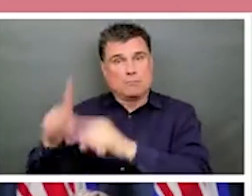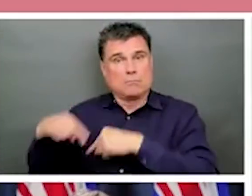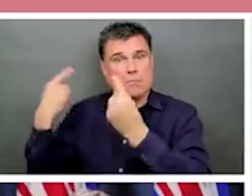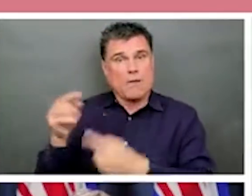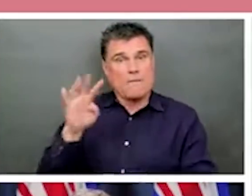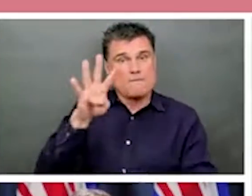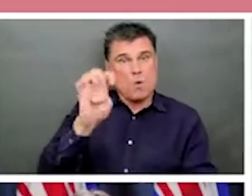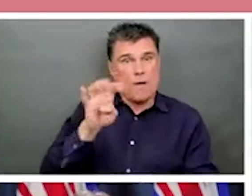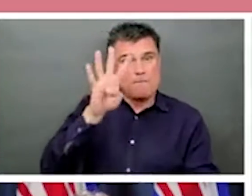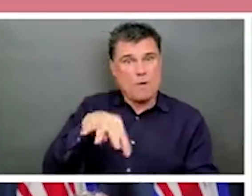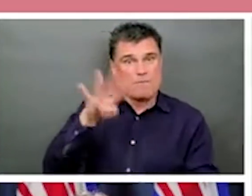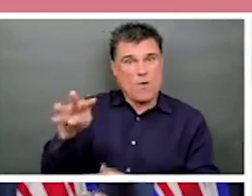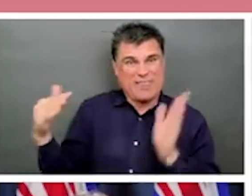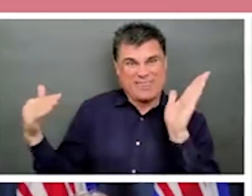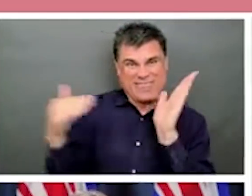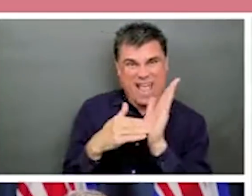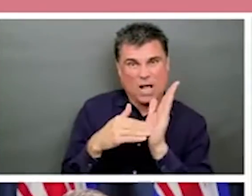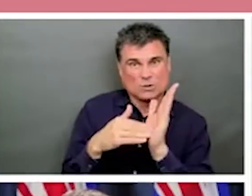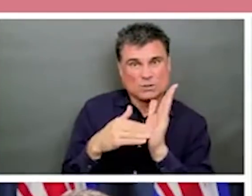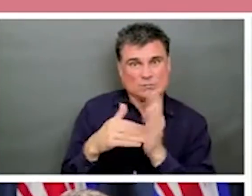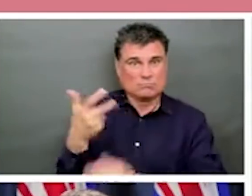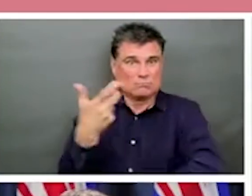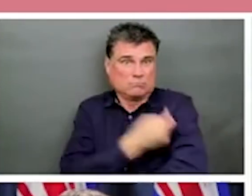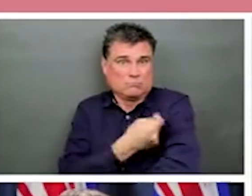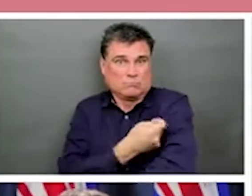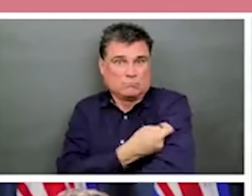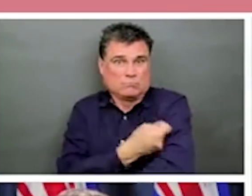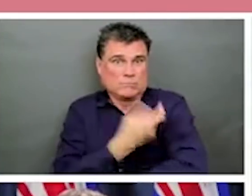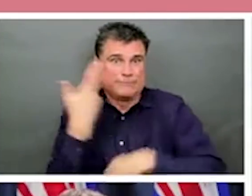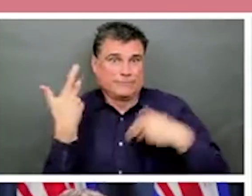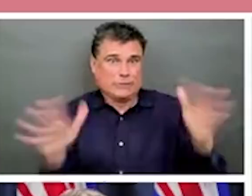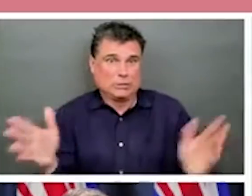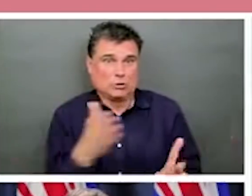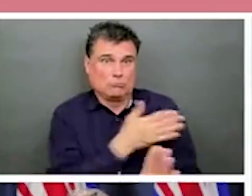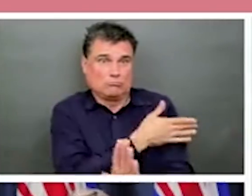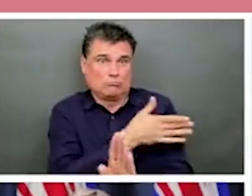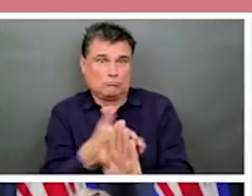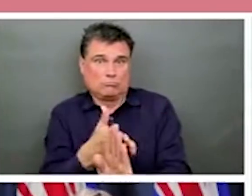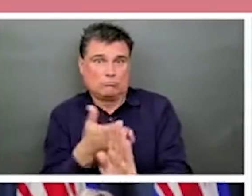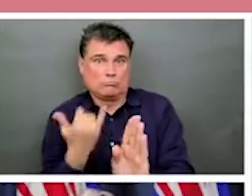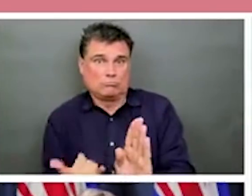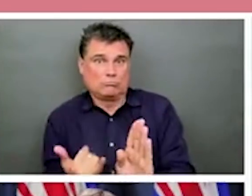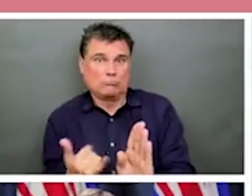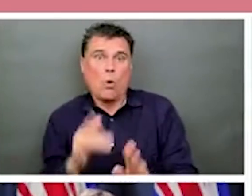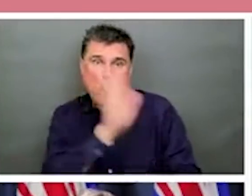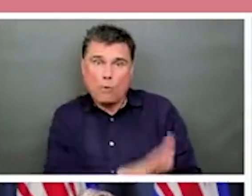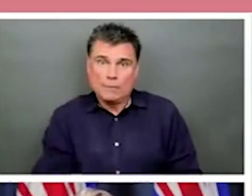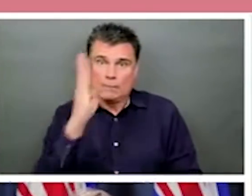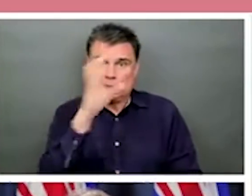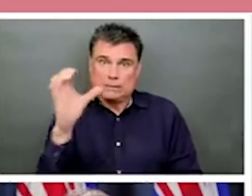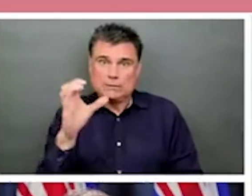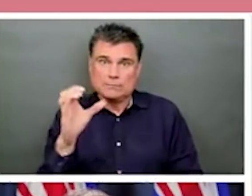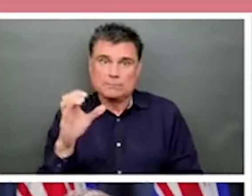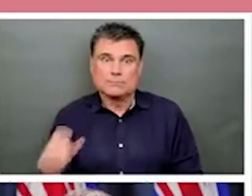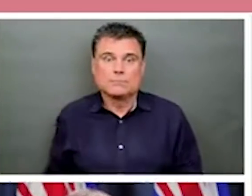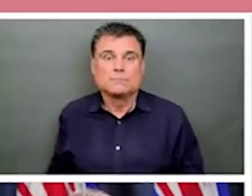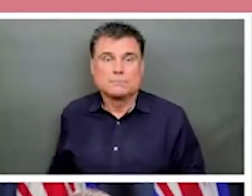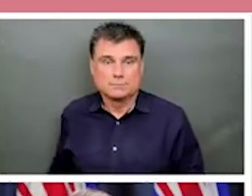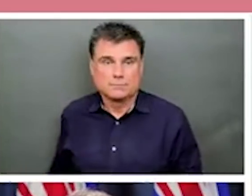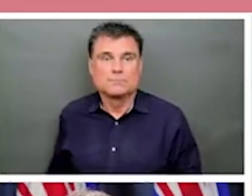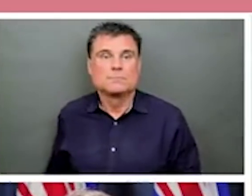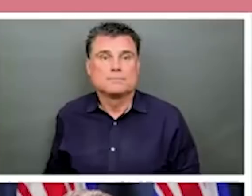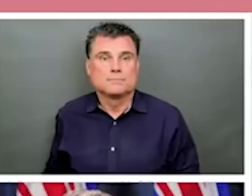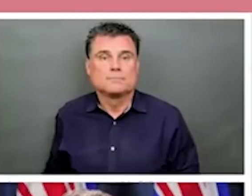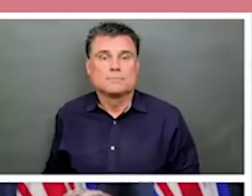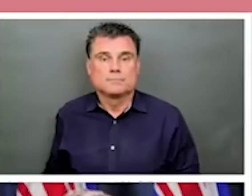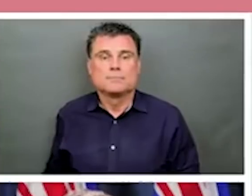444,000 doses of vaccine administered to our BC public, mostly on age cohorts, as you know, but